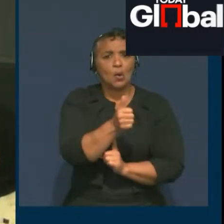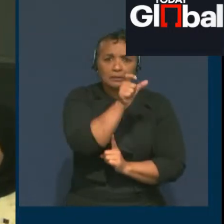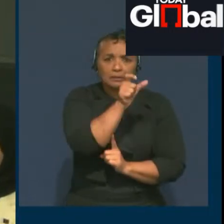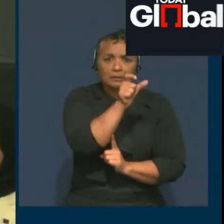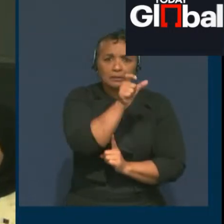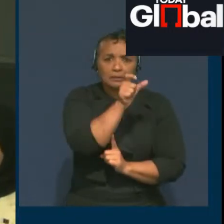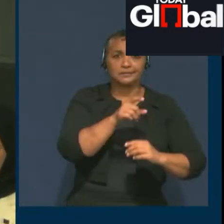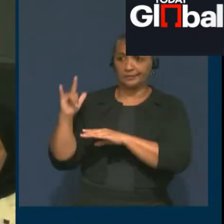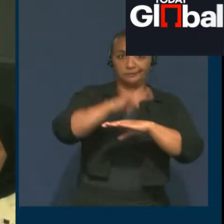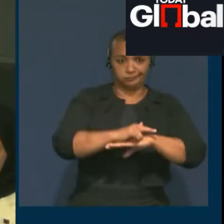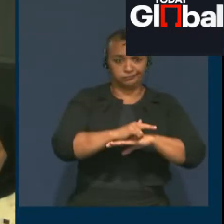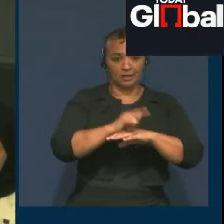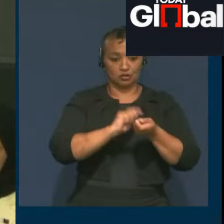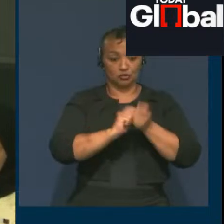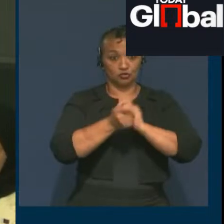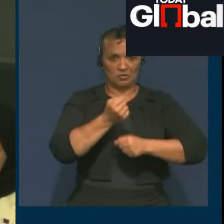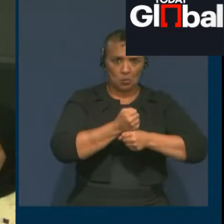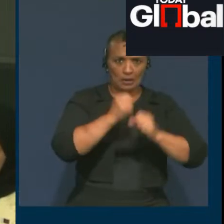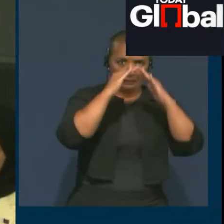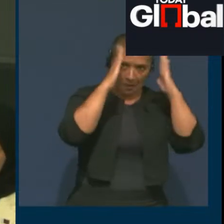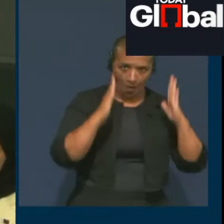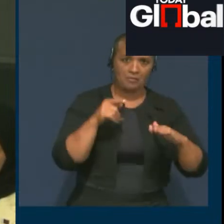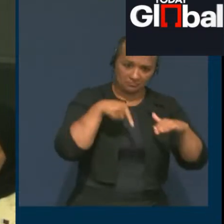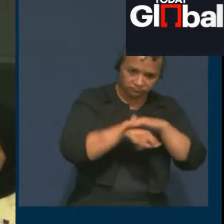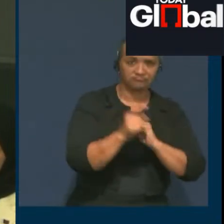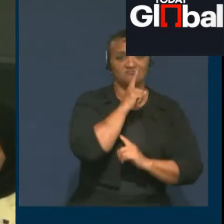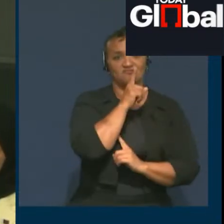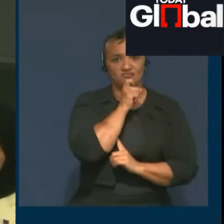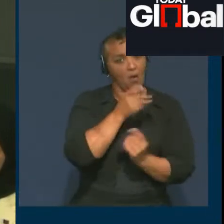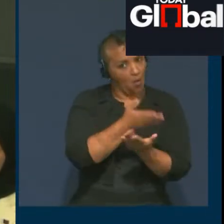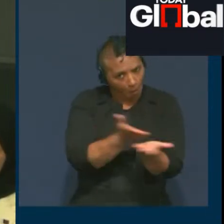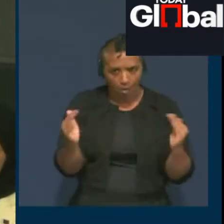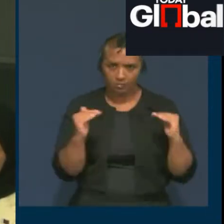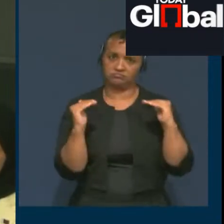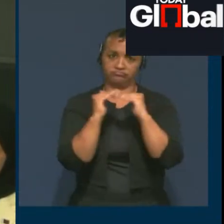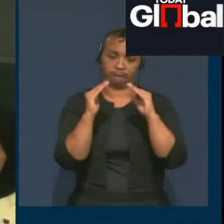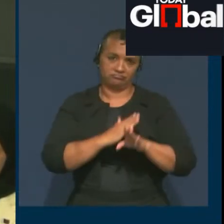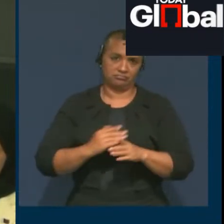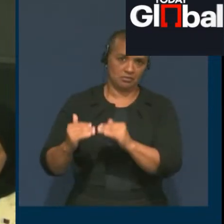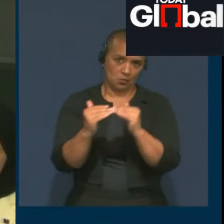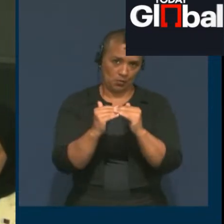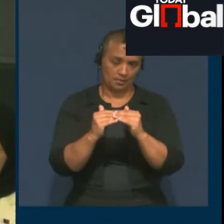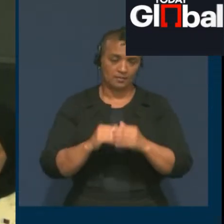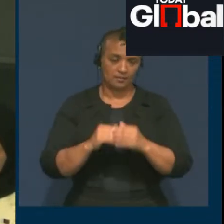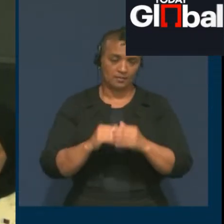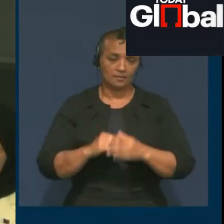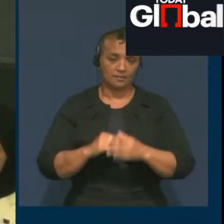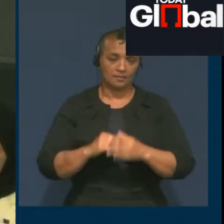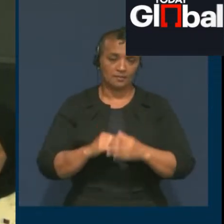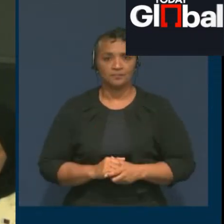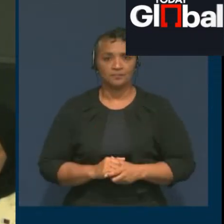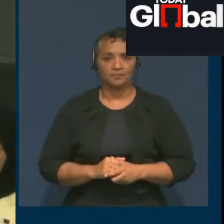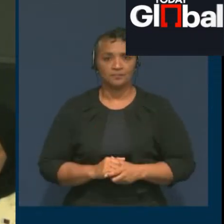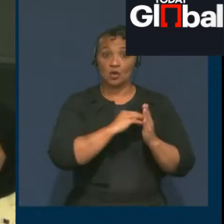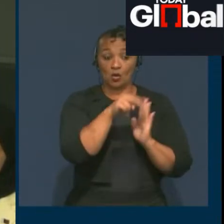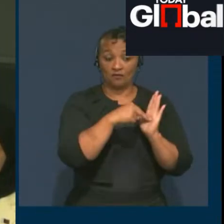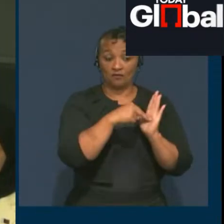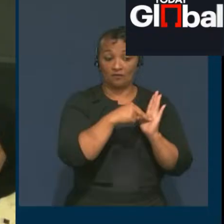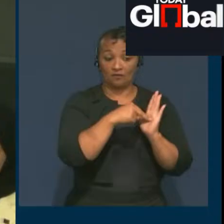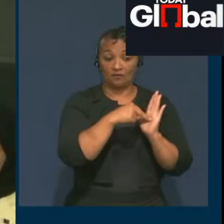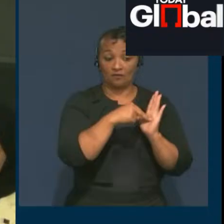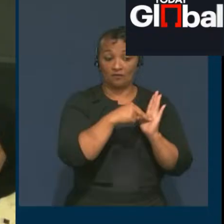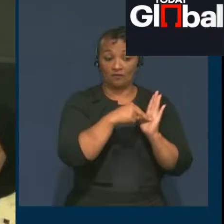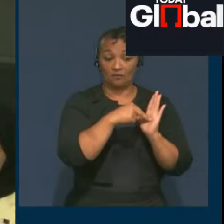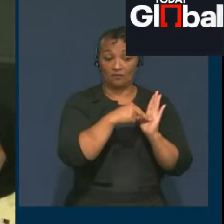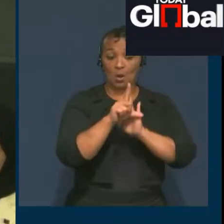laws are in line with the Convention, Law 22 was adopted to protect